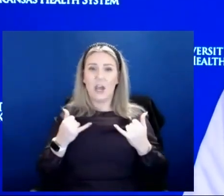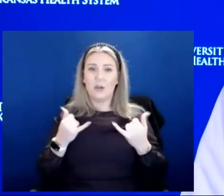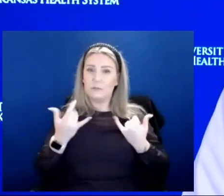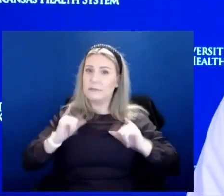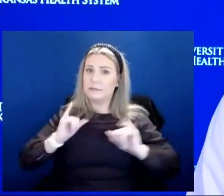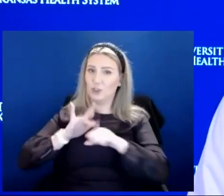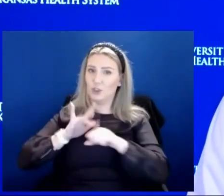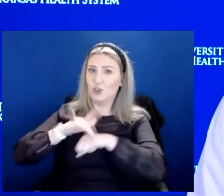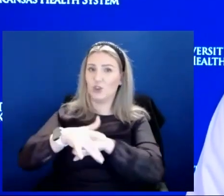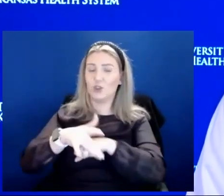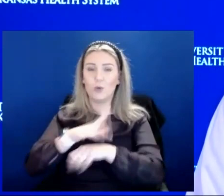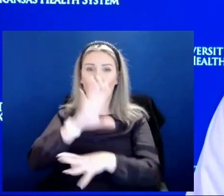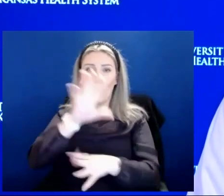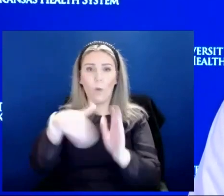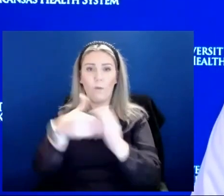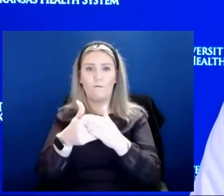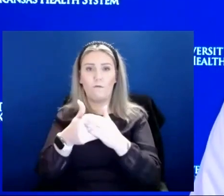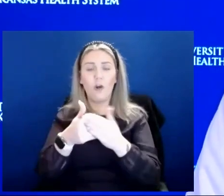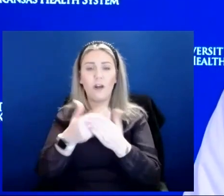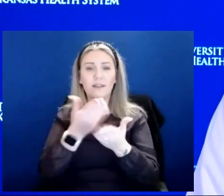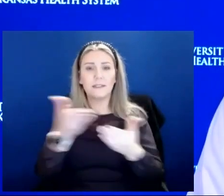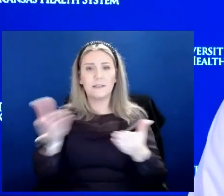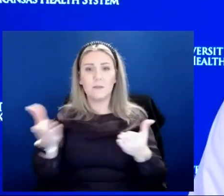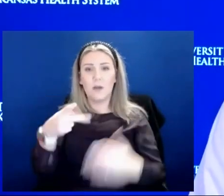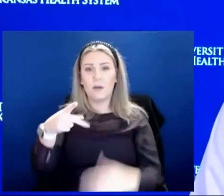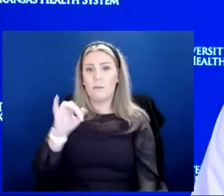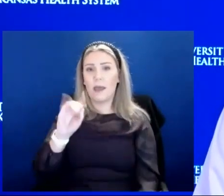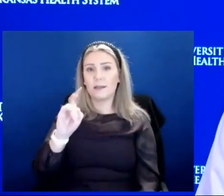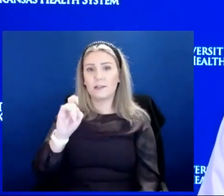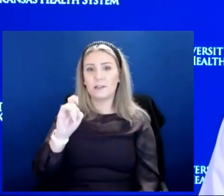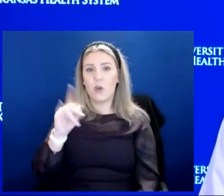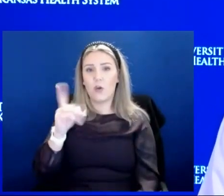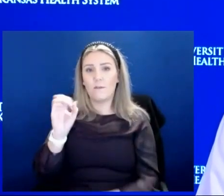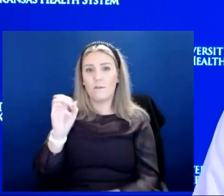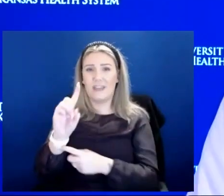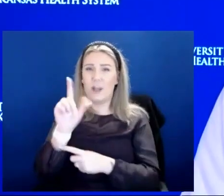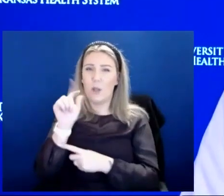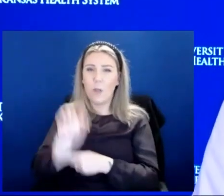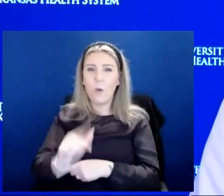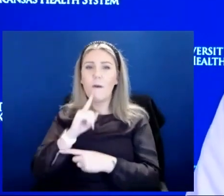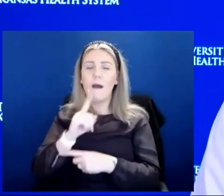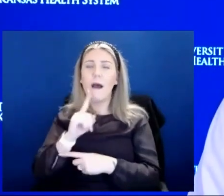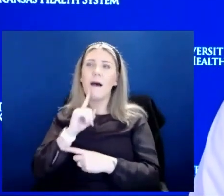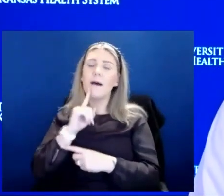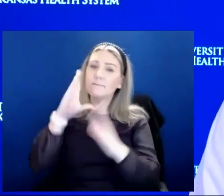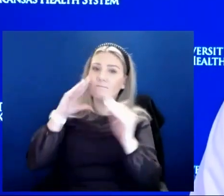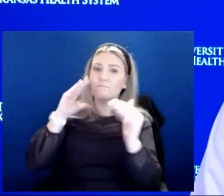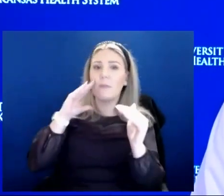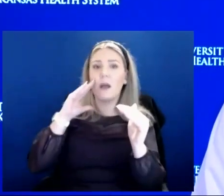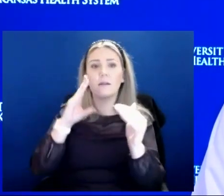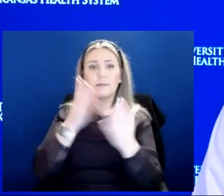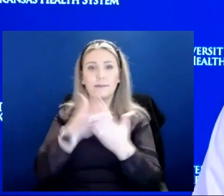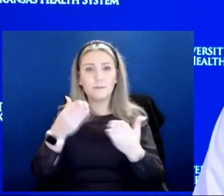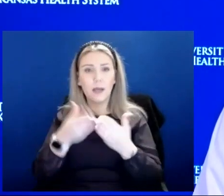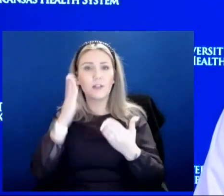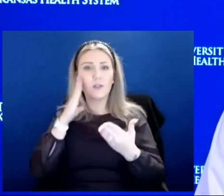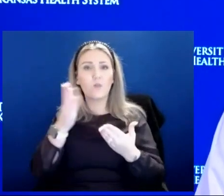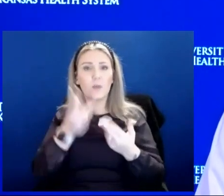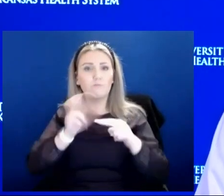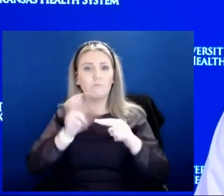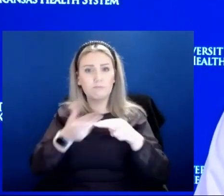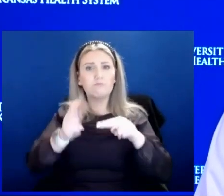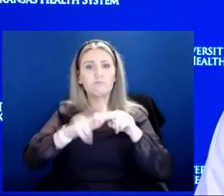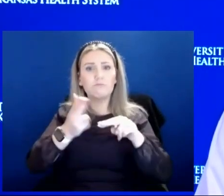that overall the supplies of Paxlovid are still low. I do anticipate those supplies will start to build up just as the supplies